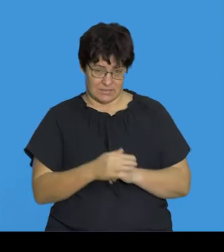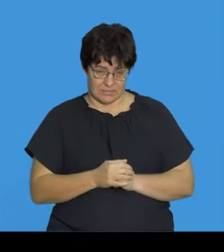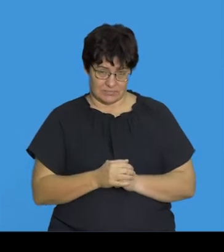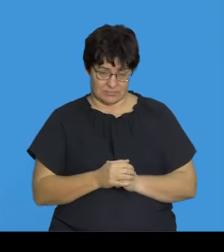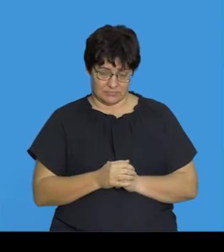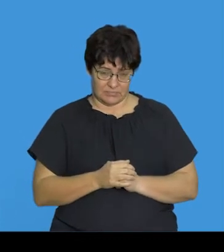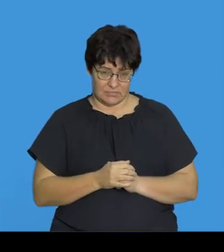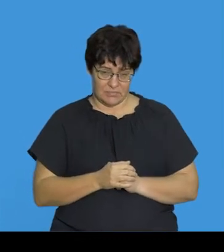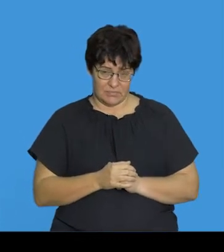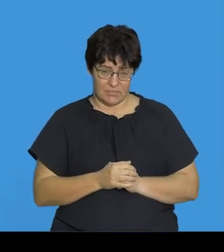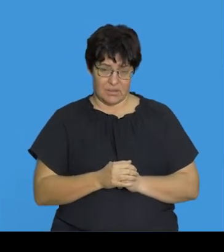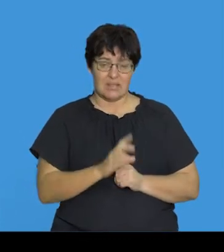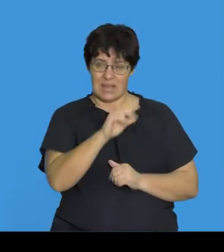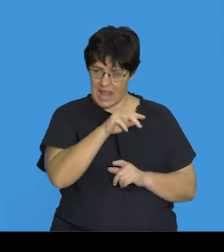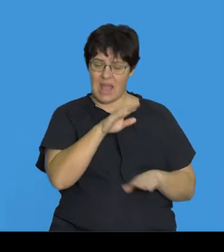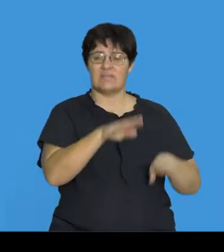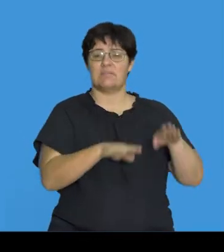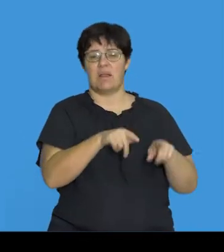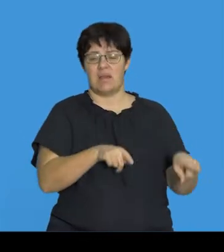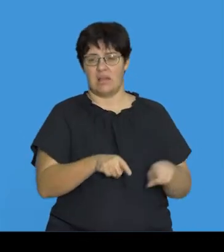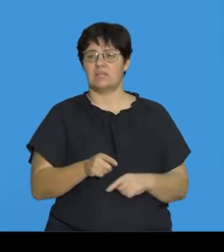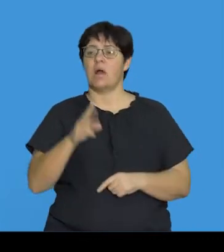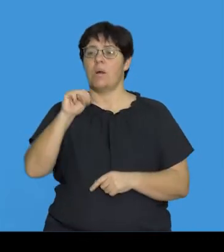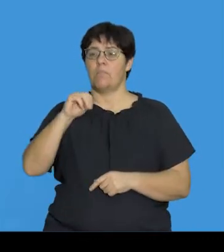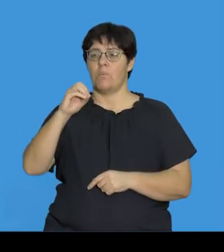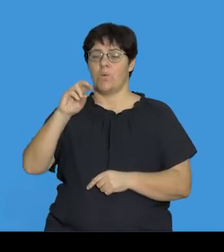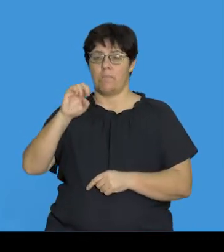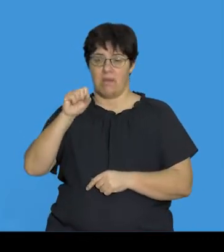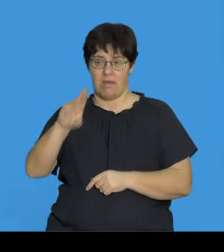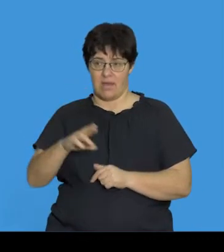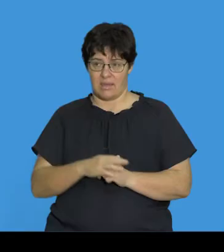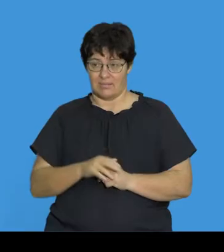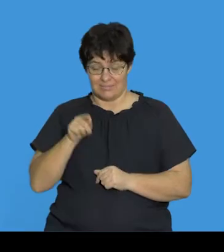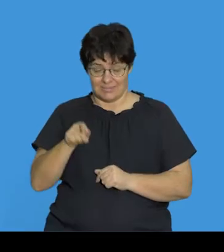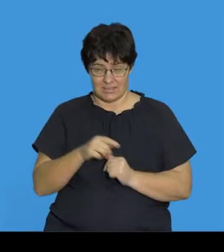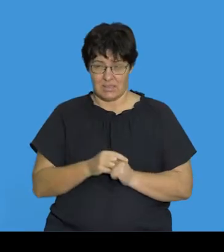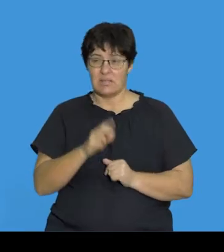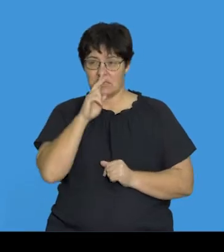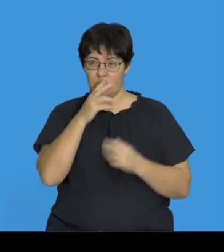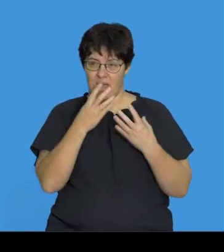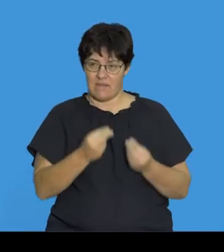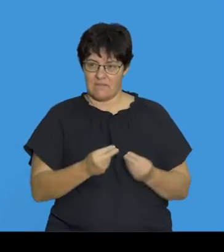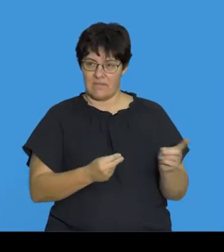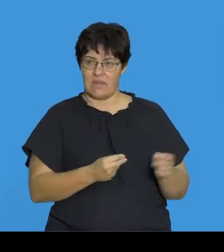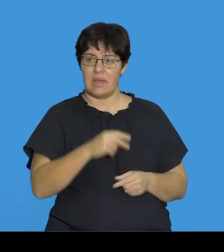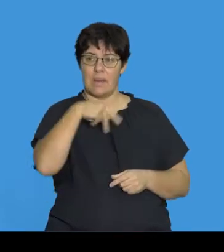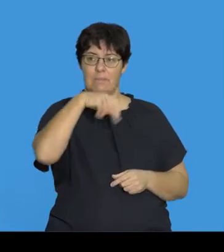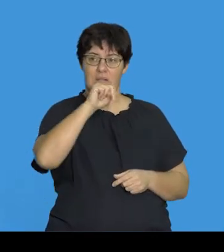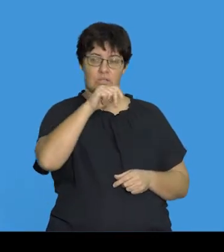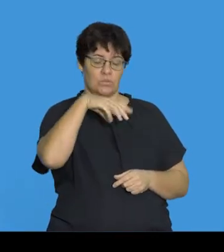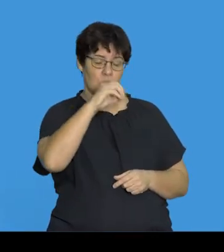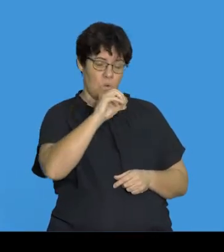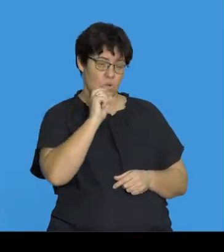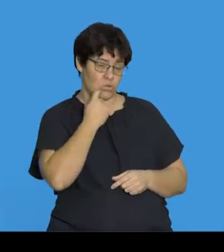structure. So if we were to illustrate that as a monomer, we would see that we have a pentose sugar.